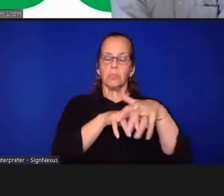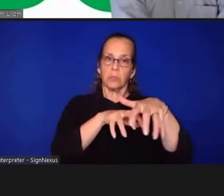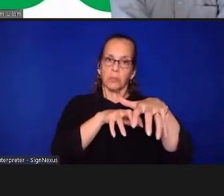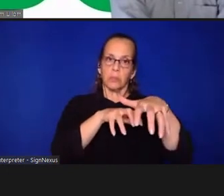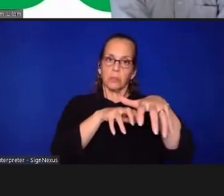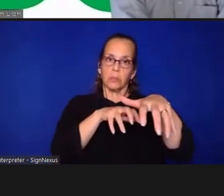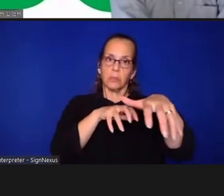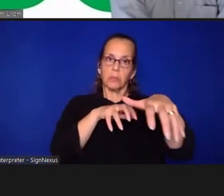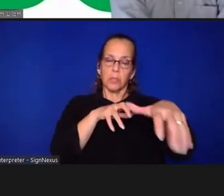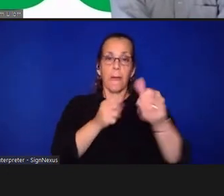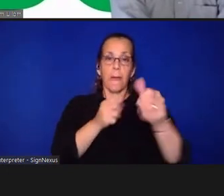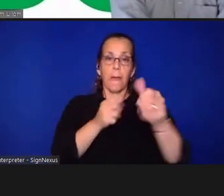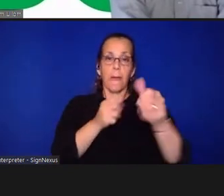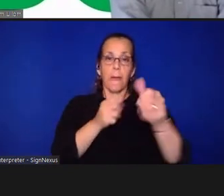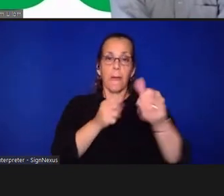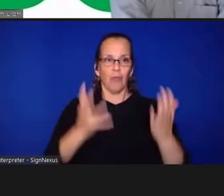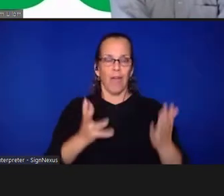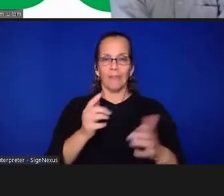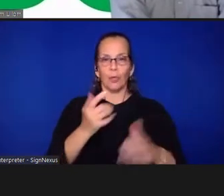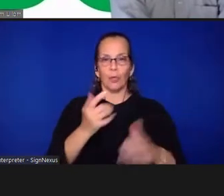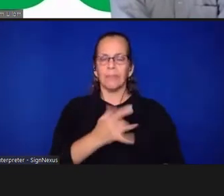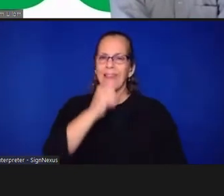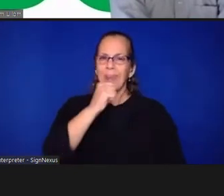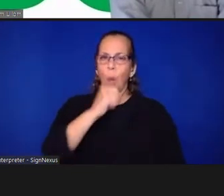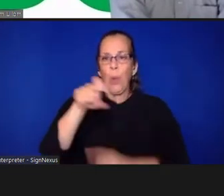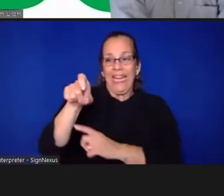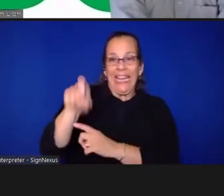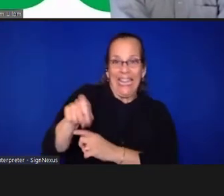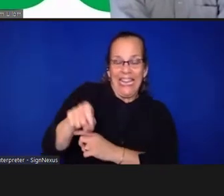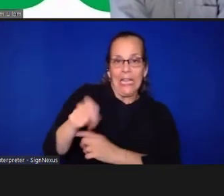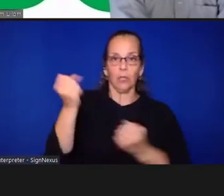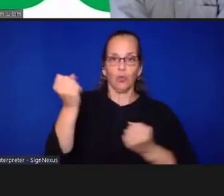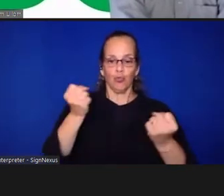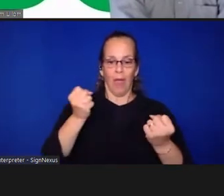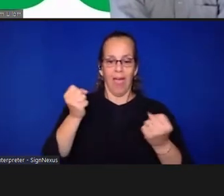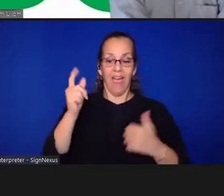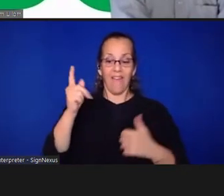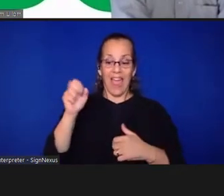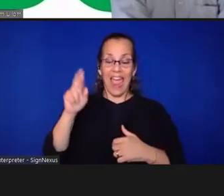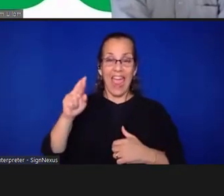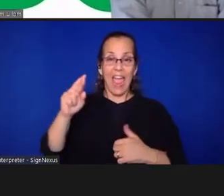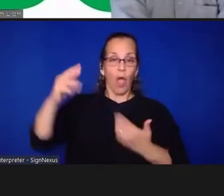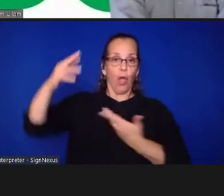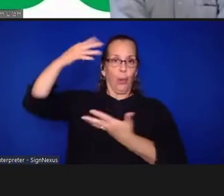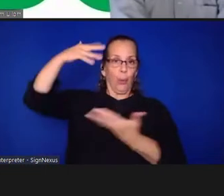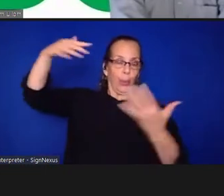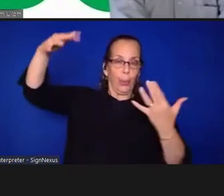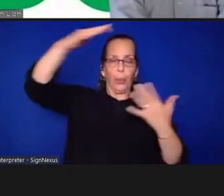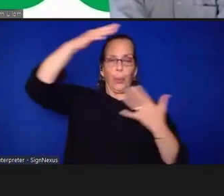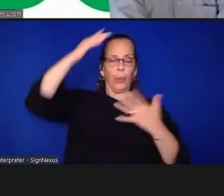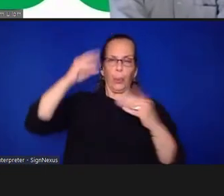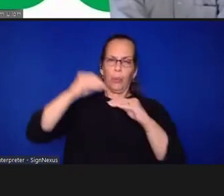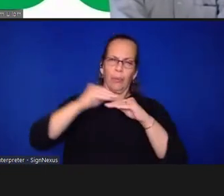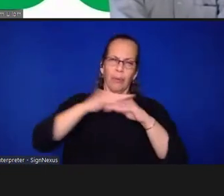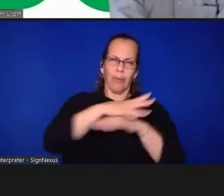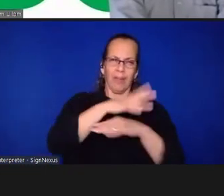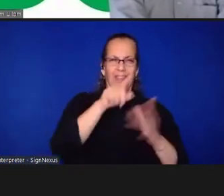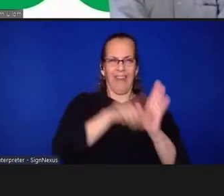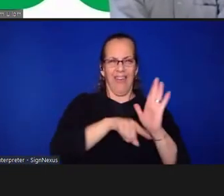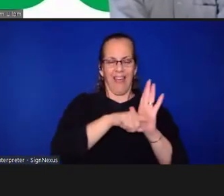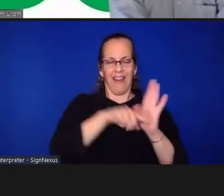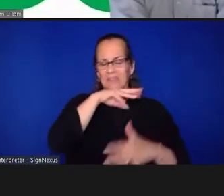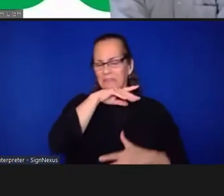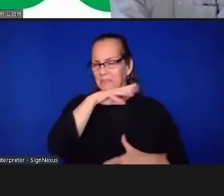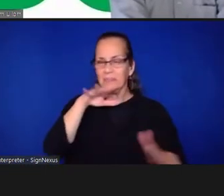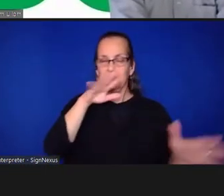just caused by drivers that don't need to drive causes air and noise pollution that affects students residents and workers alike New York City is extremely vulnerable to